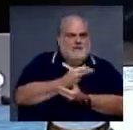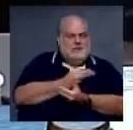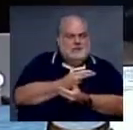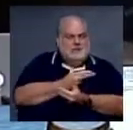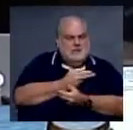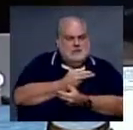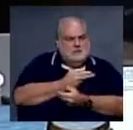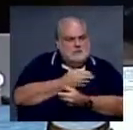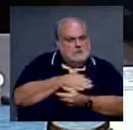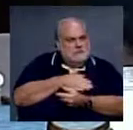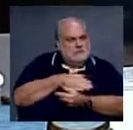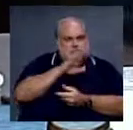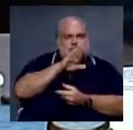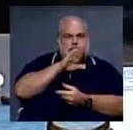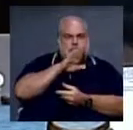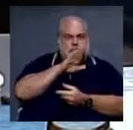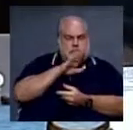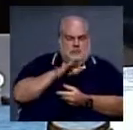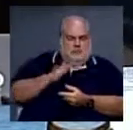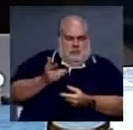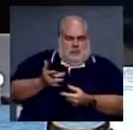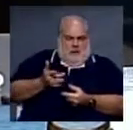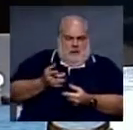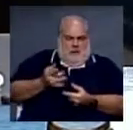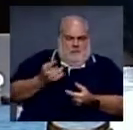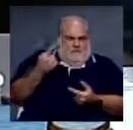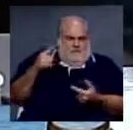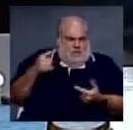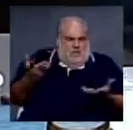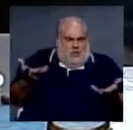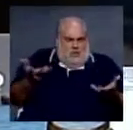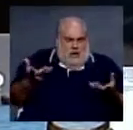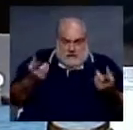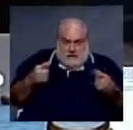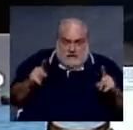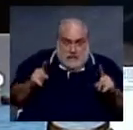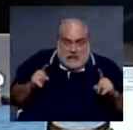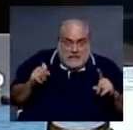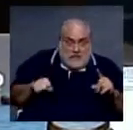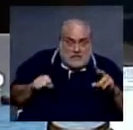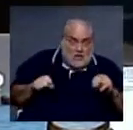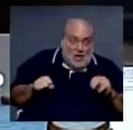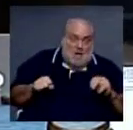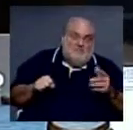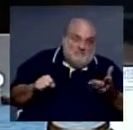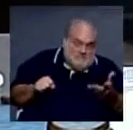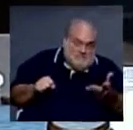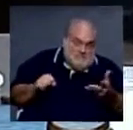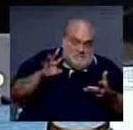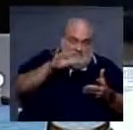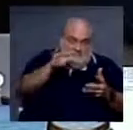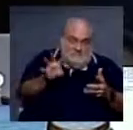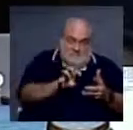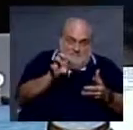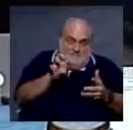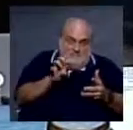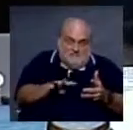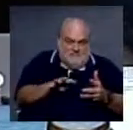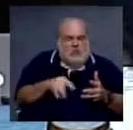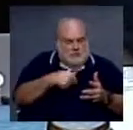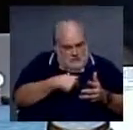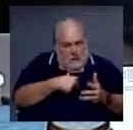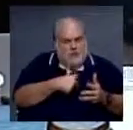of whether we're accomplishing what we want to accomplish. And so I'm all for going back